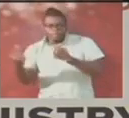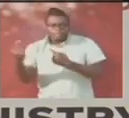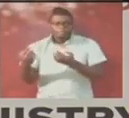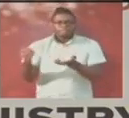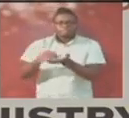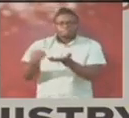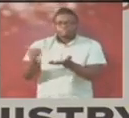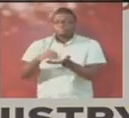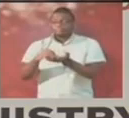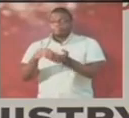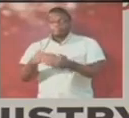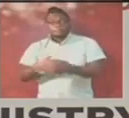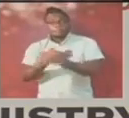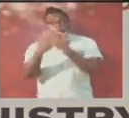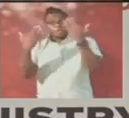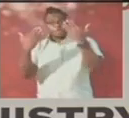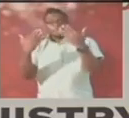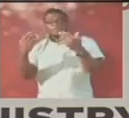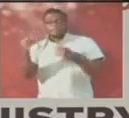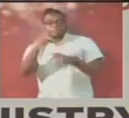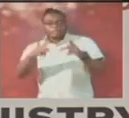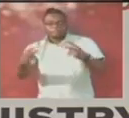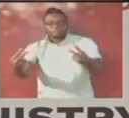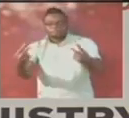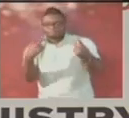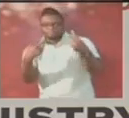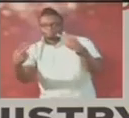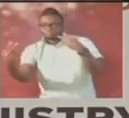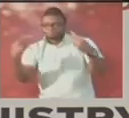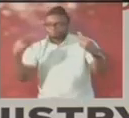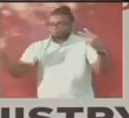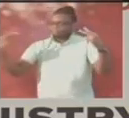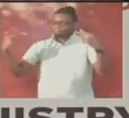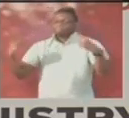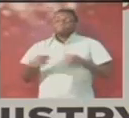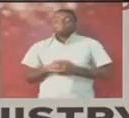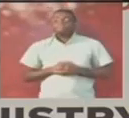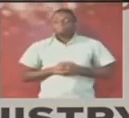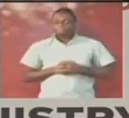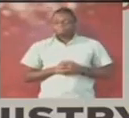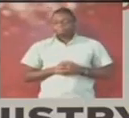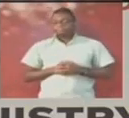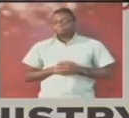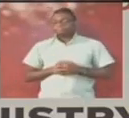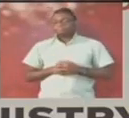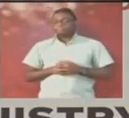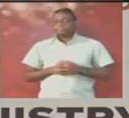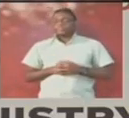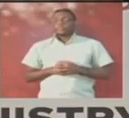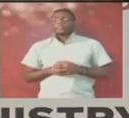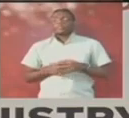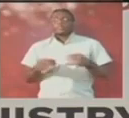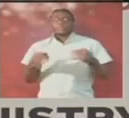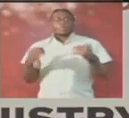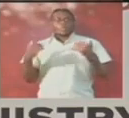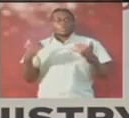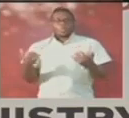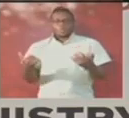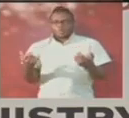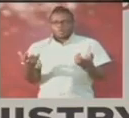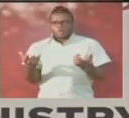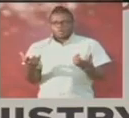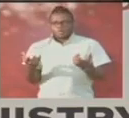morning to the listening and viewing population of Trinidad and Tobago. This morning, I would like to present to you